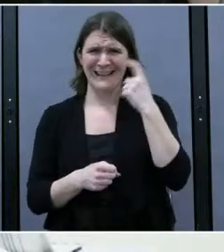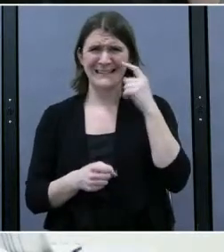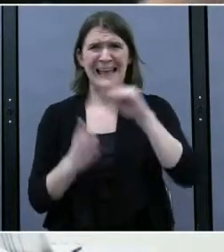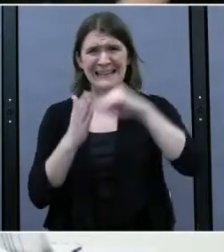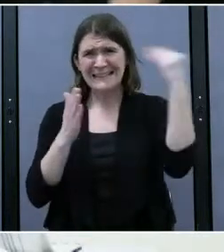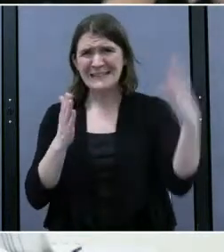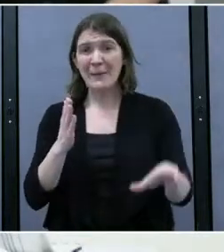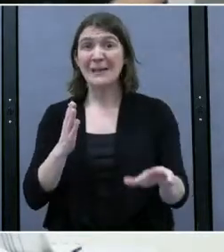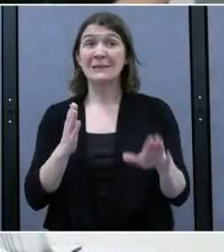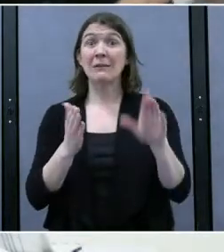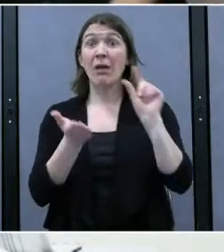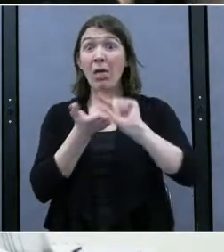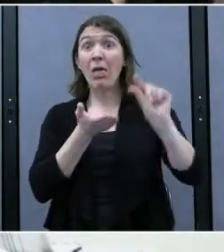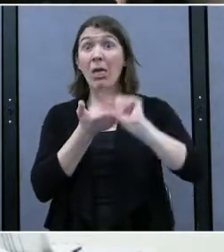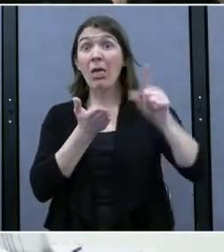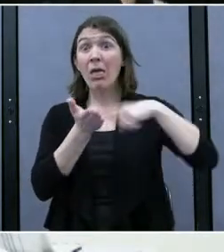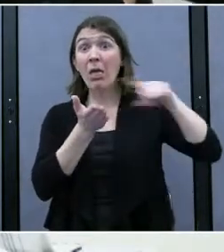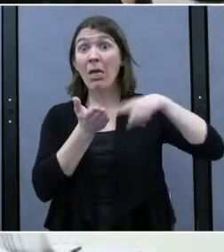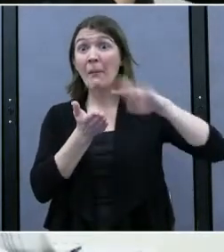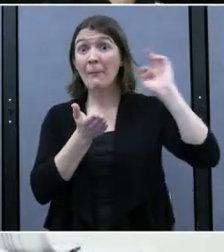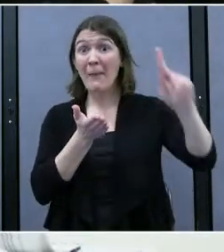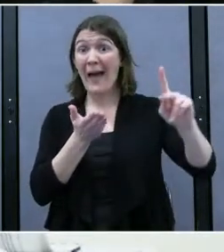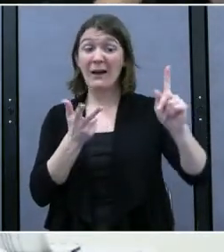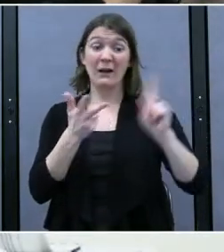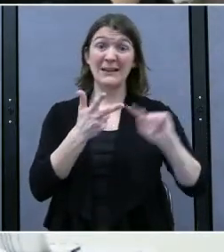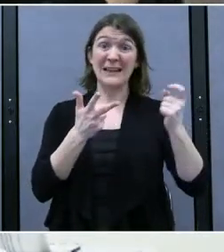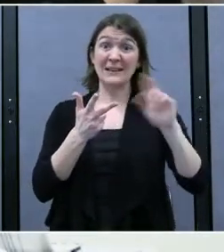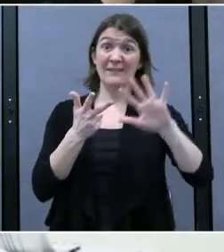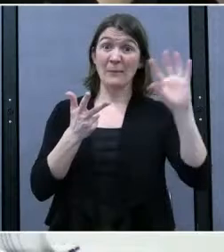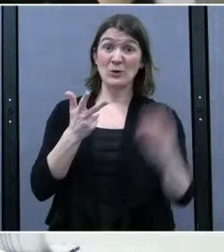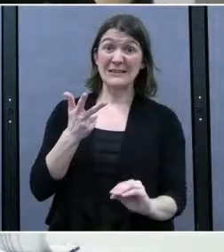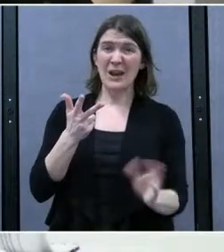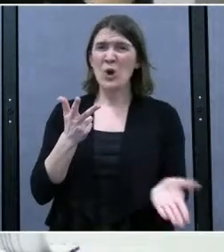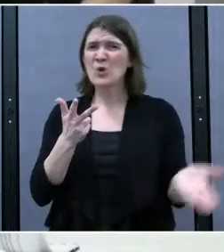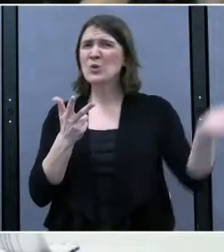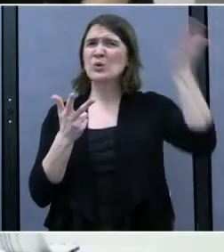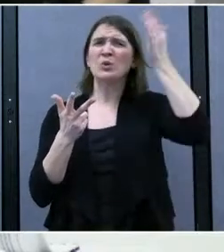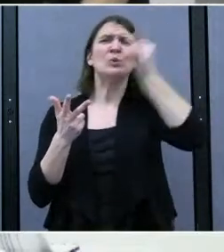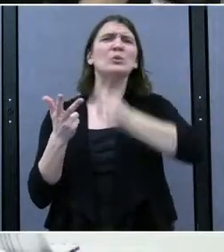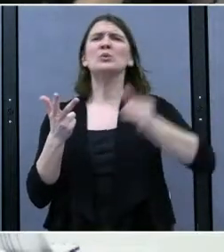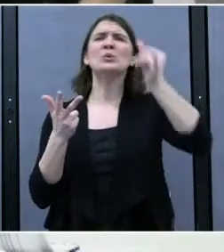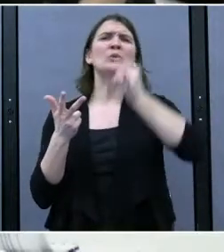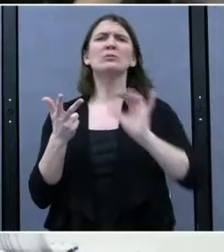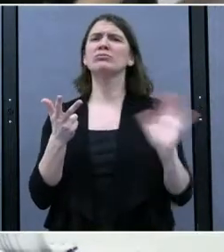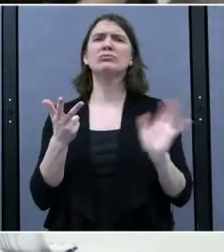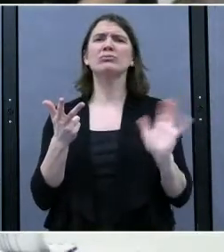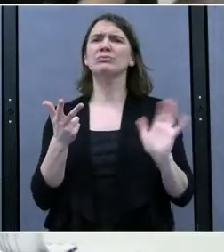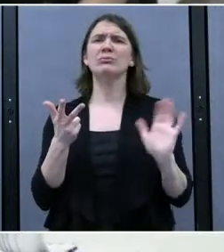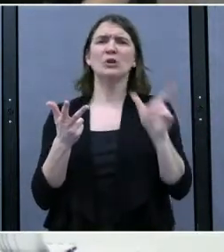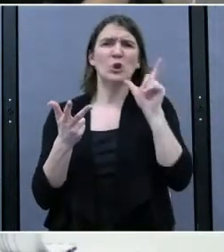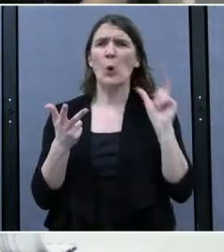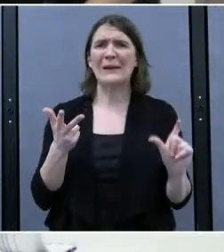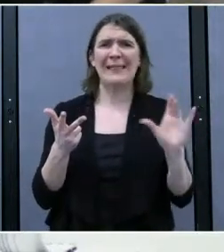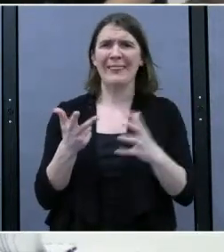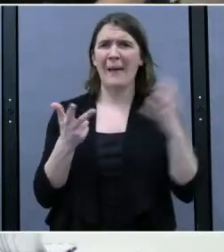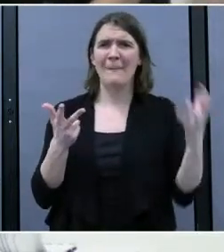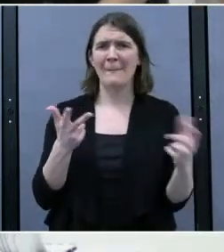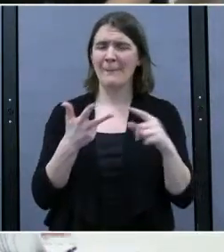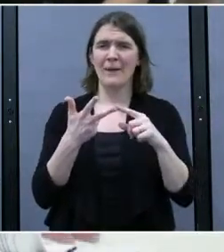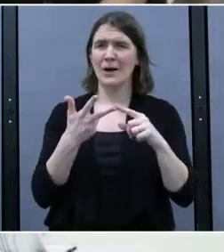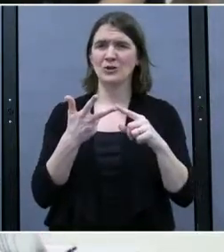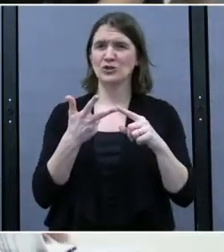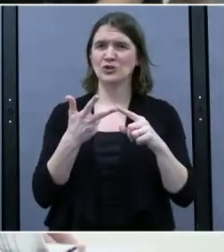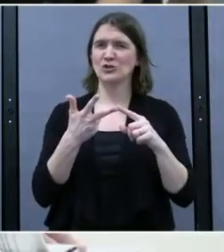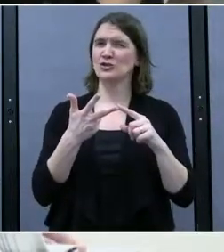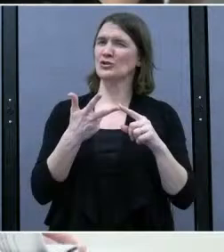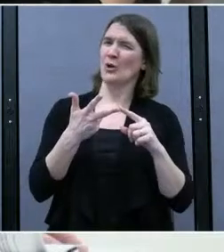expensive long-term. The 5% tax would raise far more than what you would need to make up